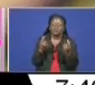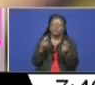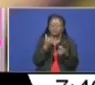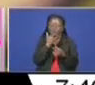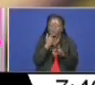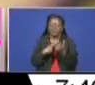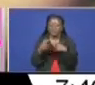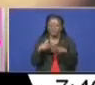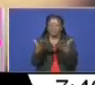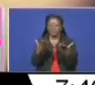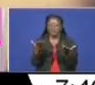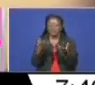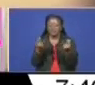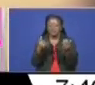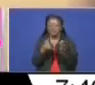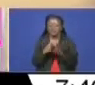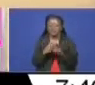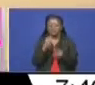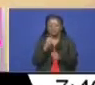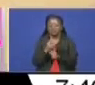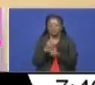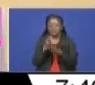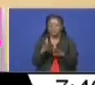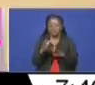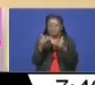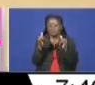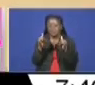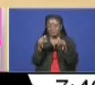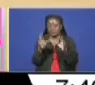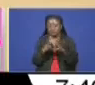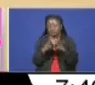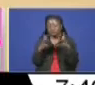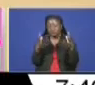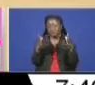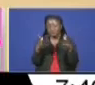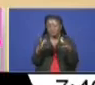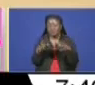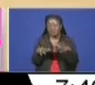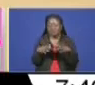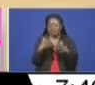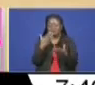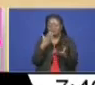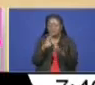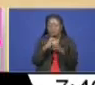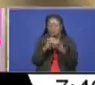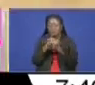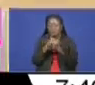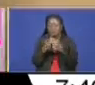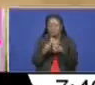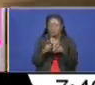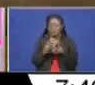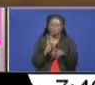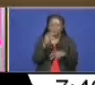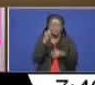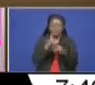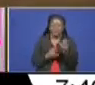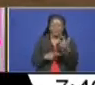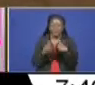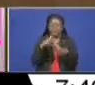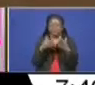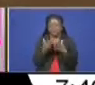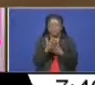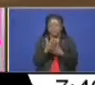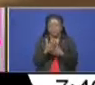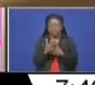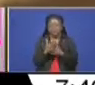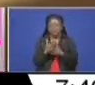did it. The Truckers played tremendous ball. Thomas was dominant, but we finally came through in the clutch. That was the key. Finally